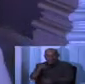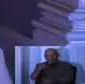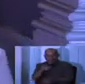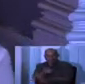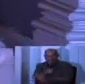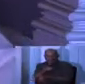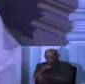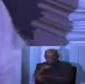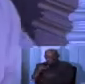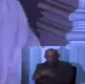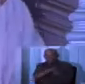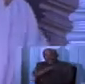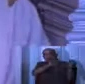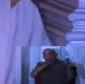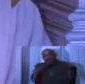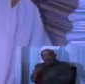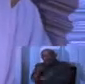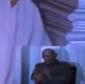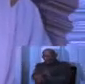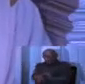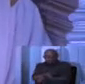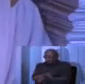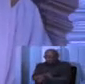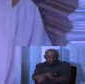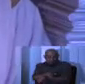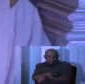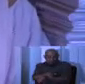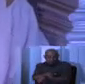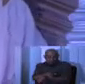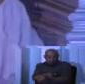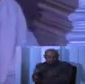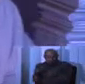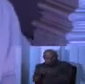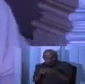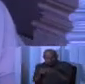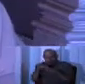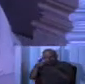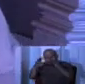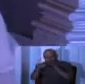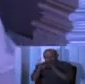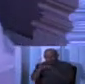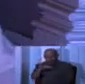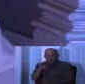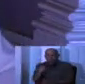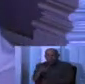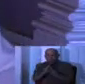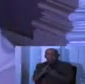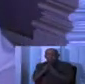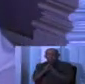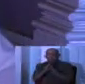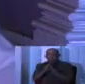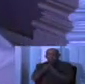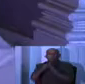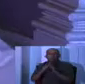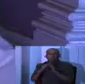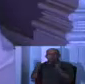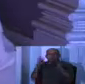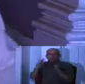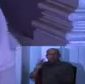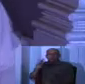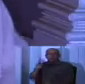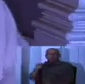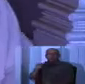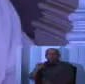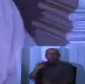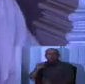And then we'll be coming back in the evening to meet and greet with our African-American community as we celebrate Kwanzaa